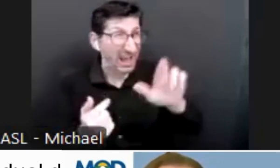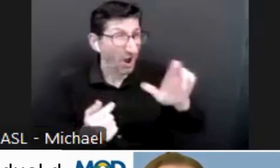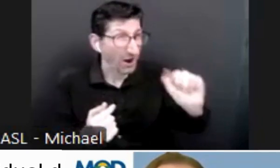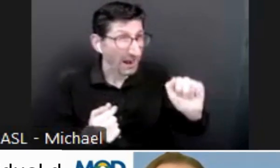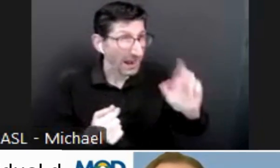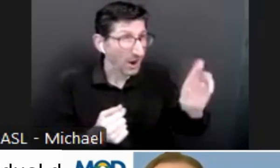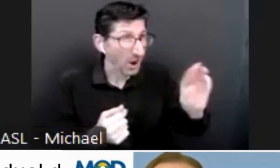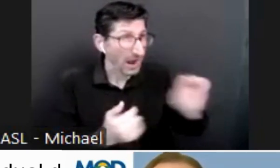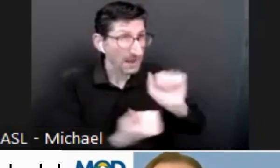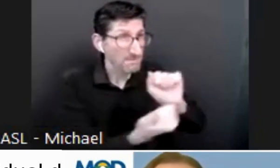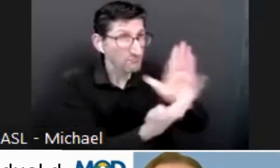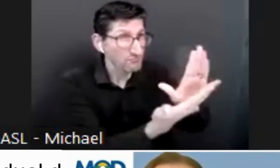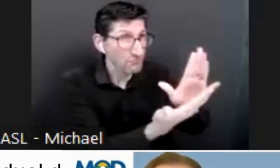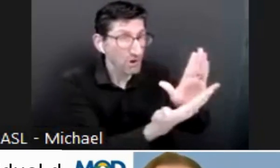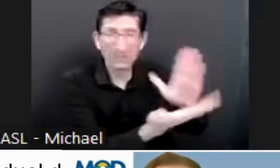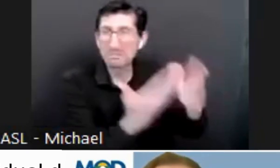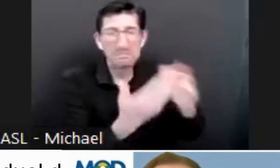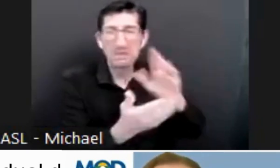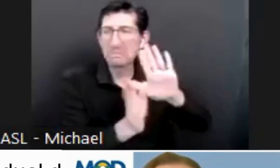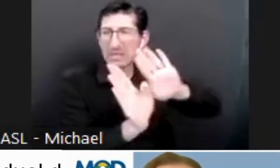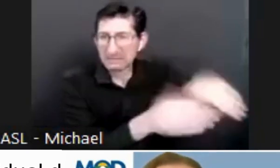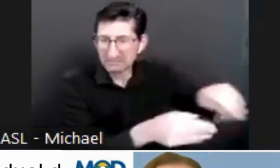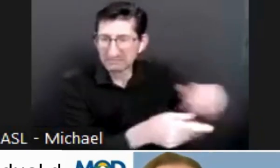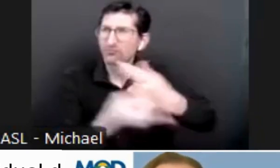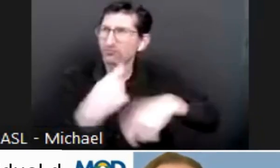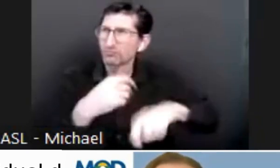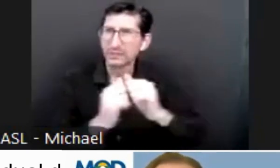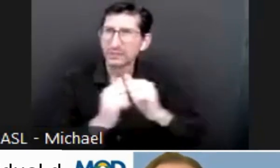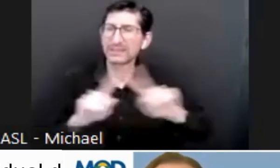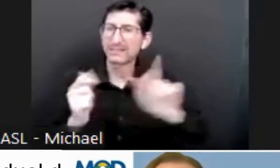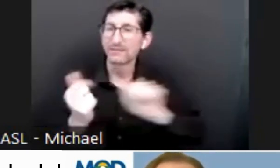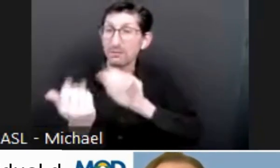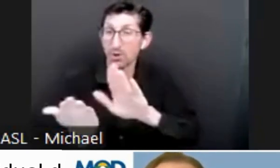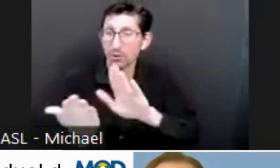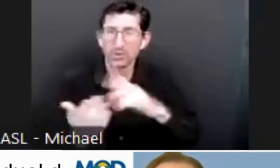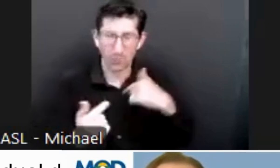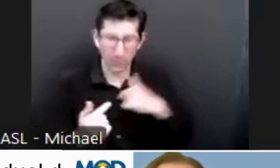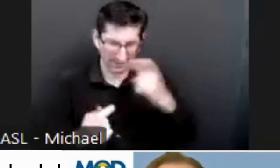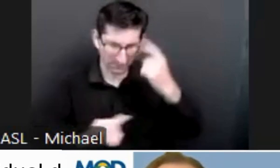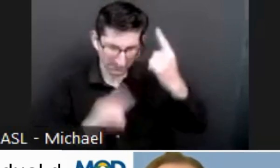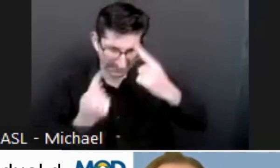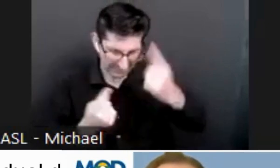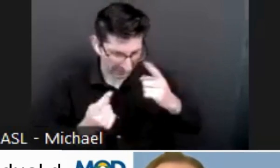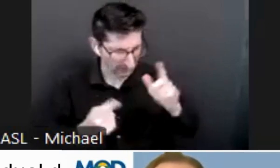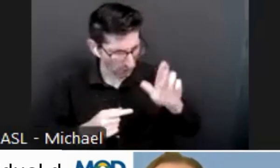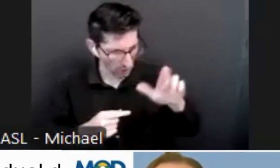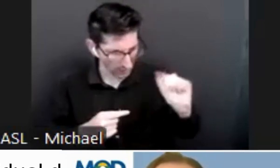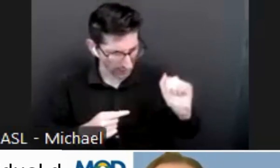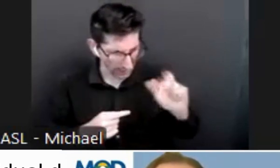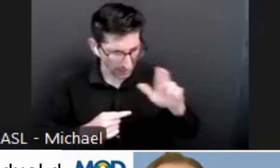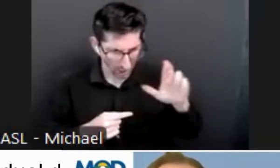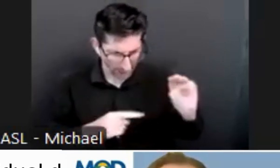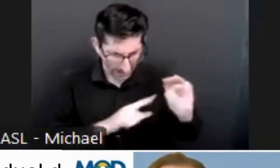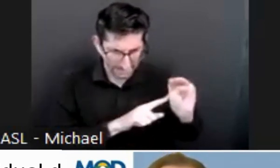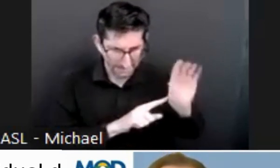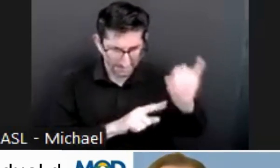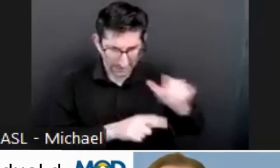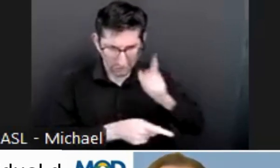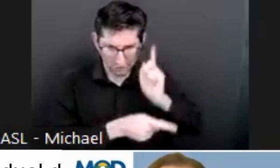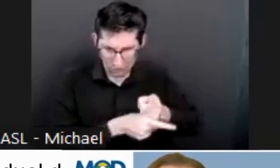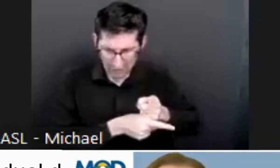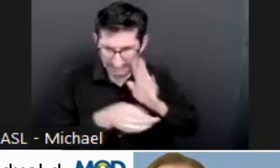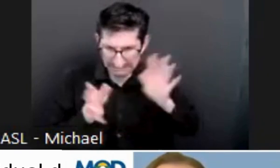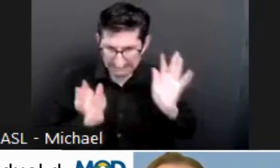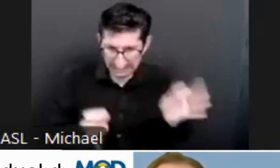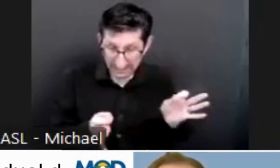issue. So asking this question is really important because it saves you time and energy of making a request in the